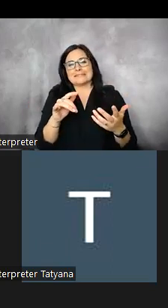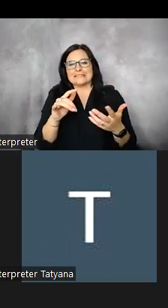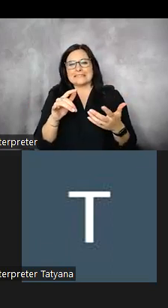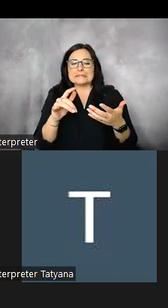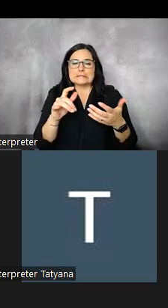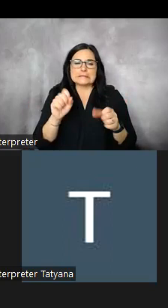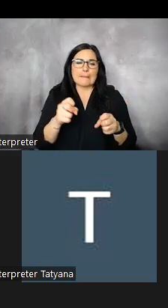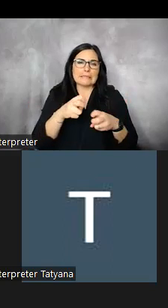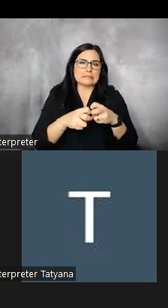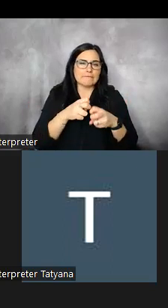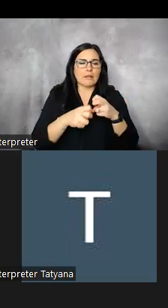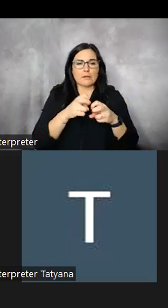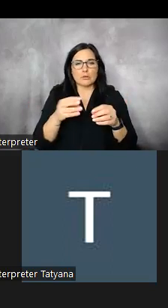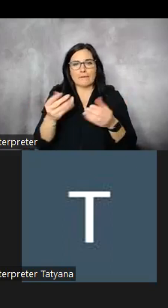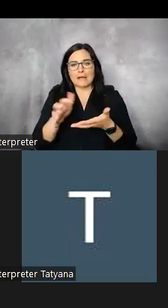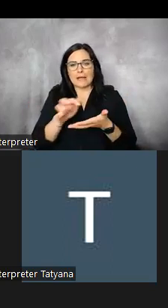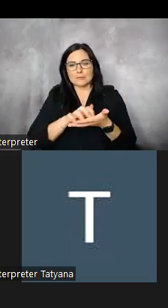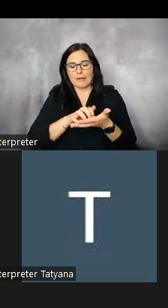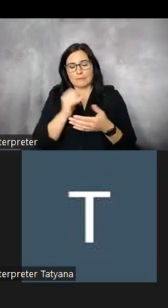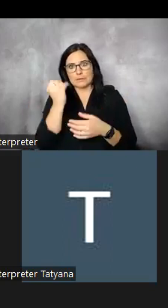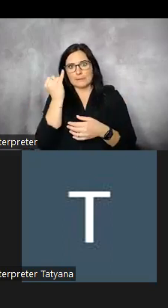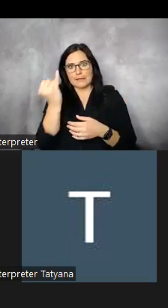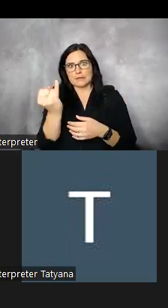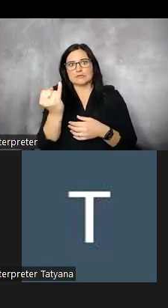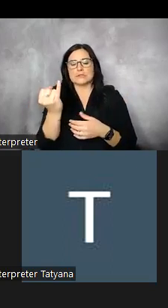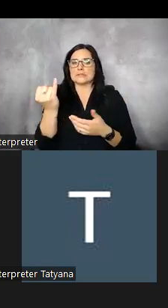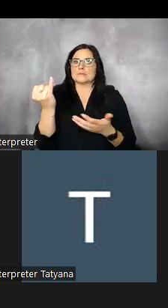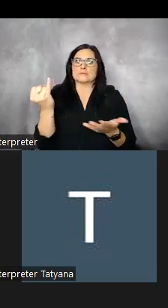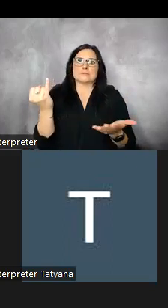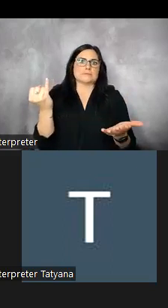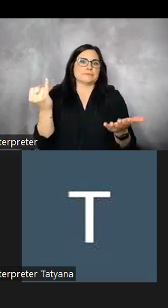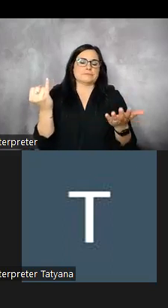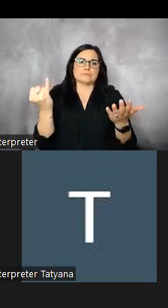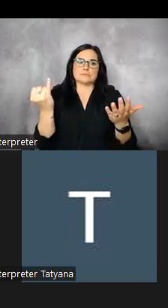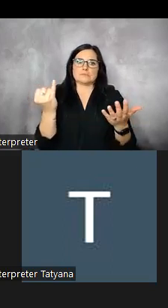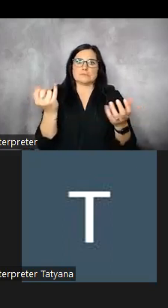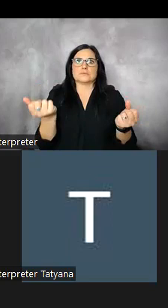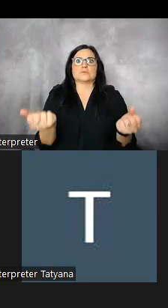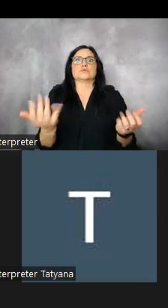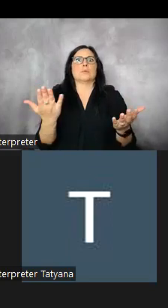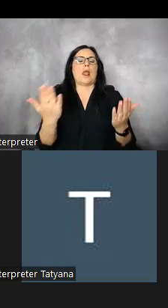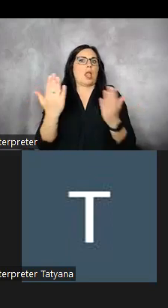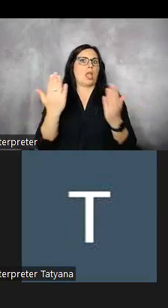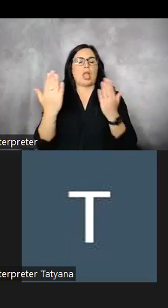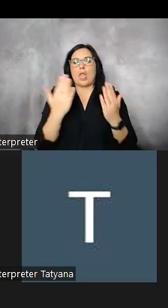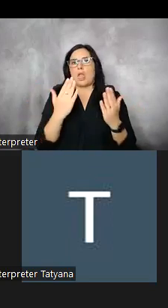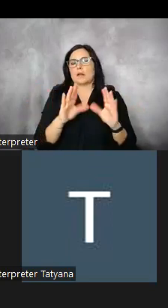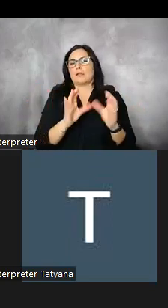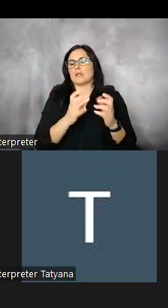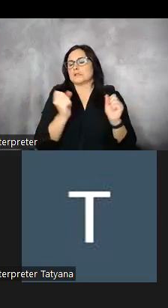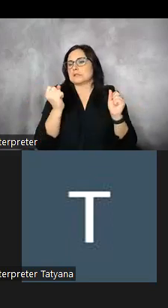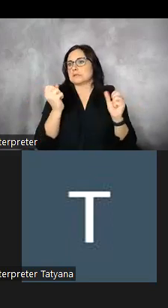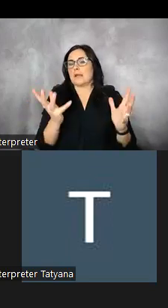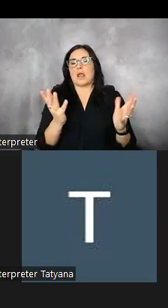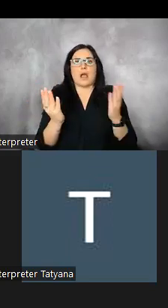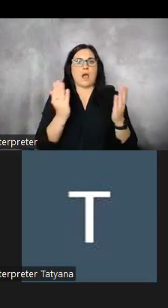very, very difficult to deal with that. If you can imagine having dozens of students and all their classes and all of their faculty